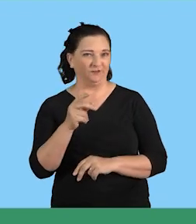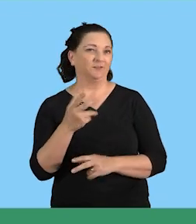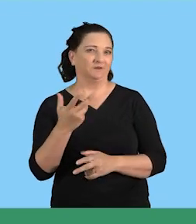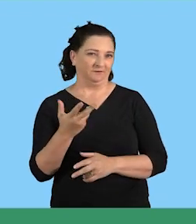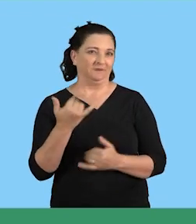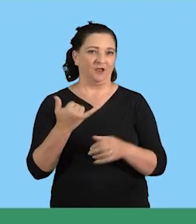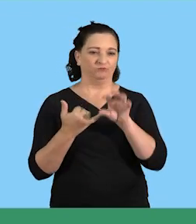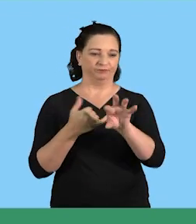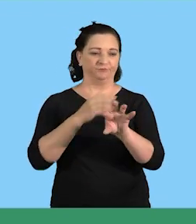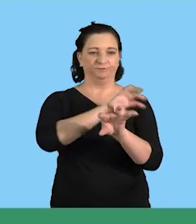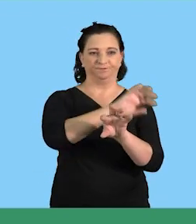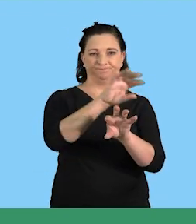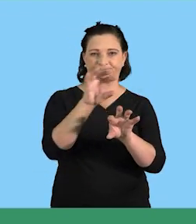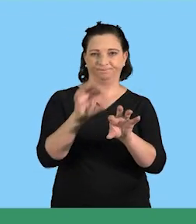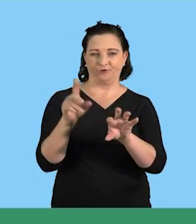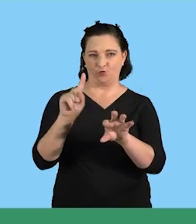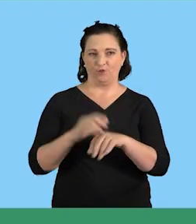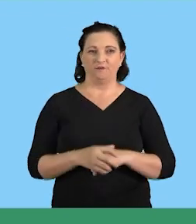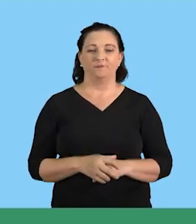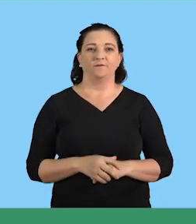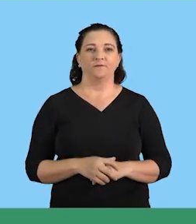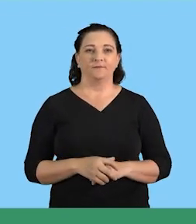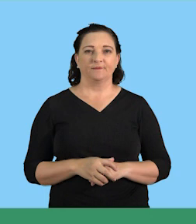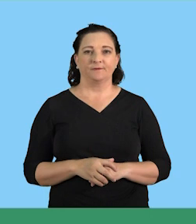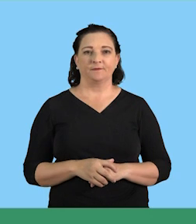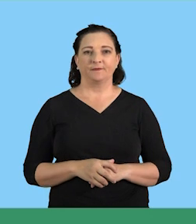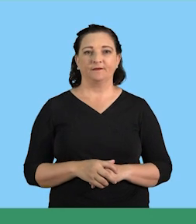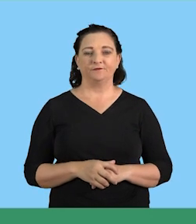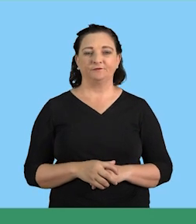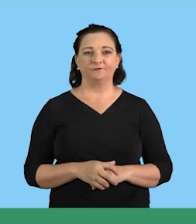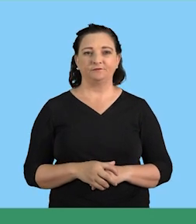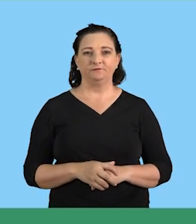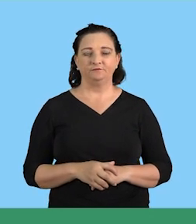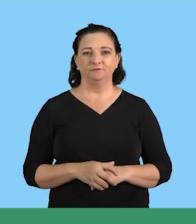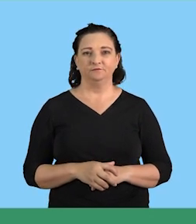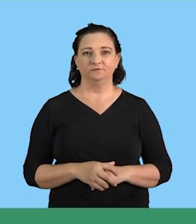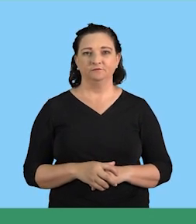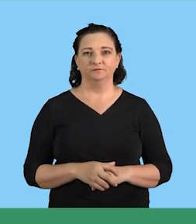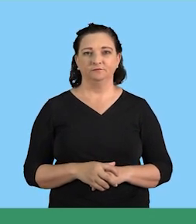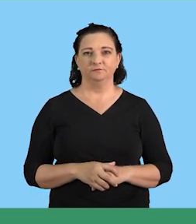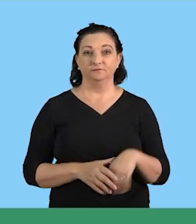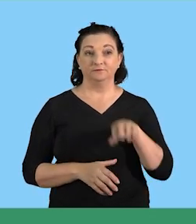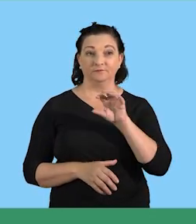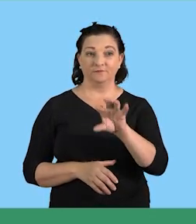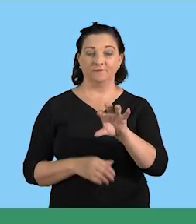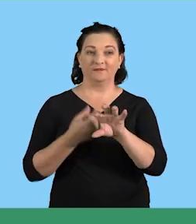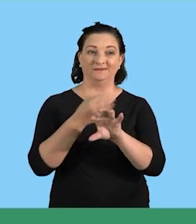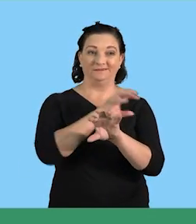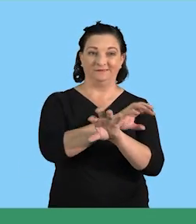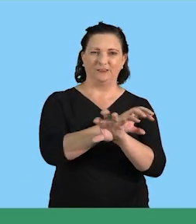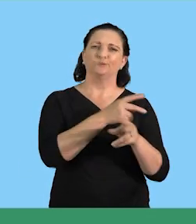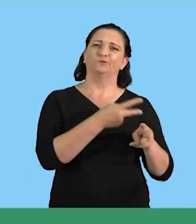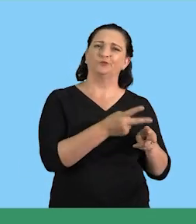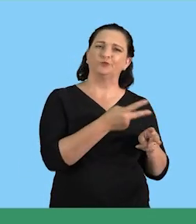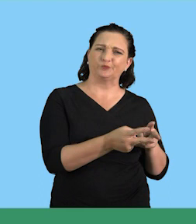that we have to take for today's lesson. Our journey, as mentioned, is on visual aids. So we'll be looking at preparing for